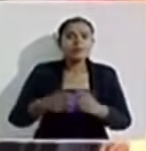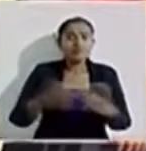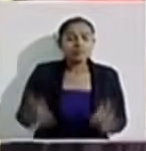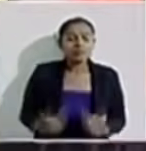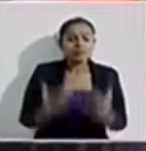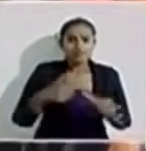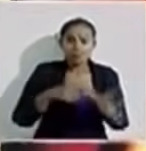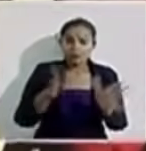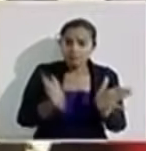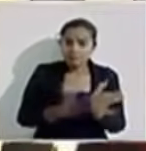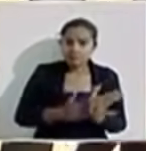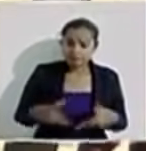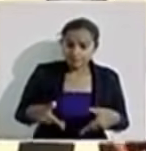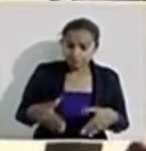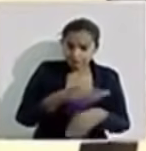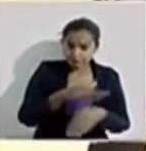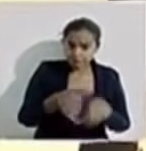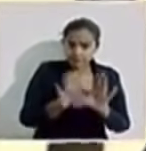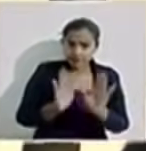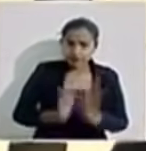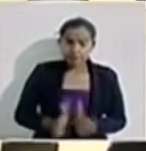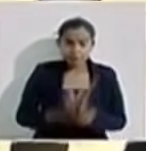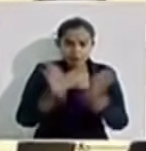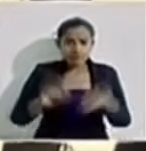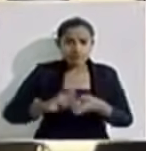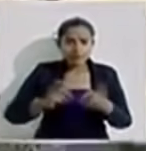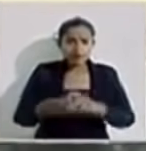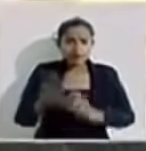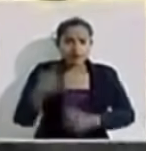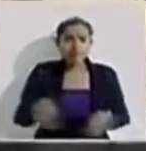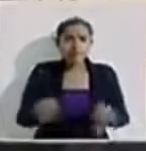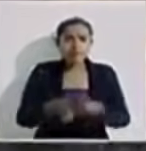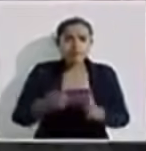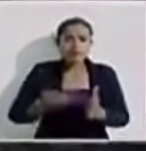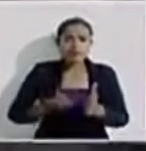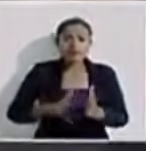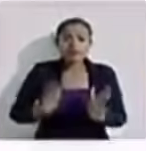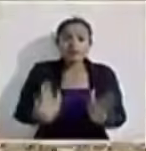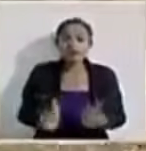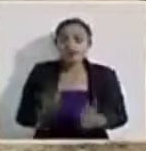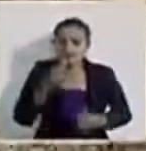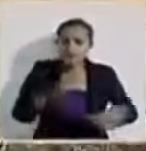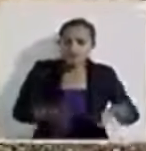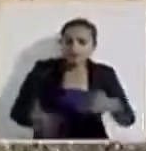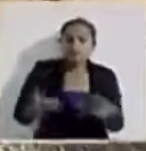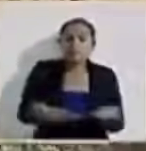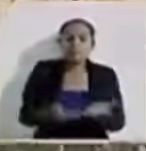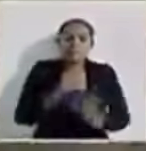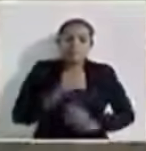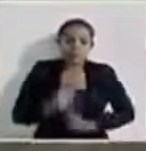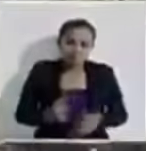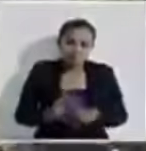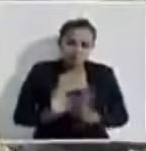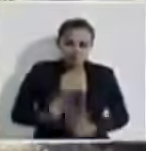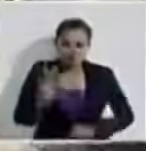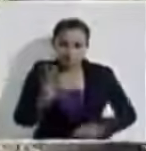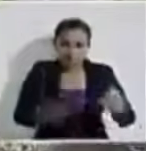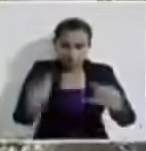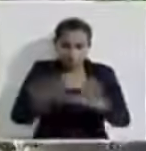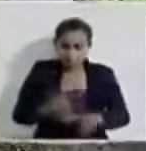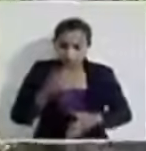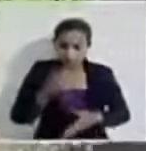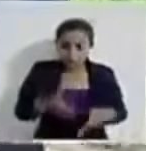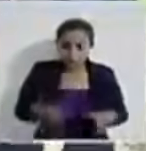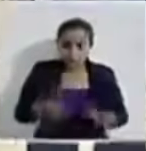the detrimental effects of such complications. Officials had stepped in to redirect water of the Rajavava from farmlands to